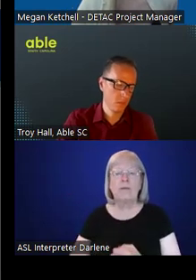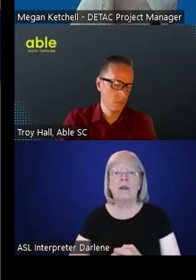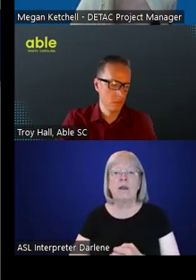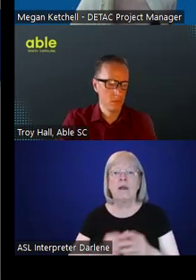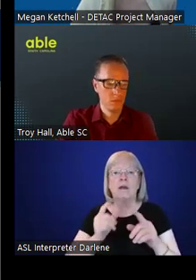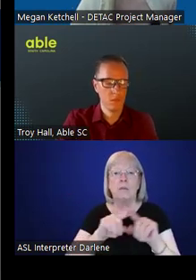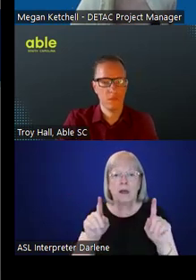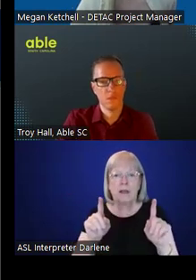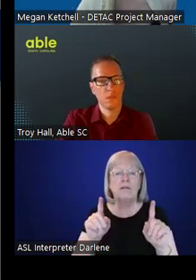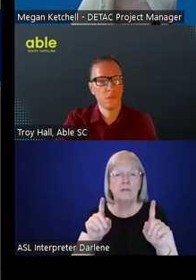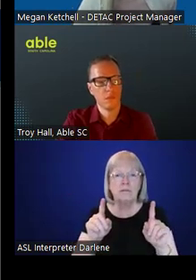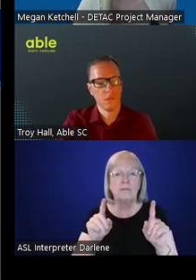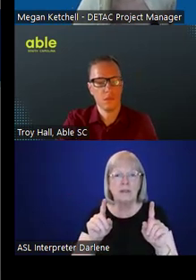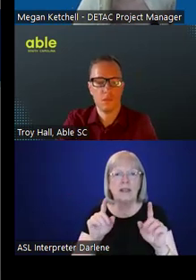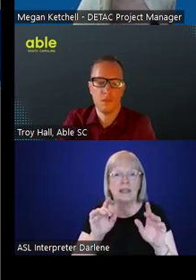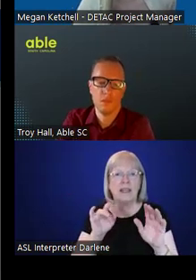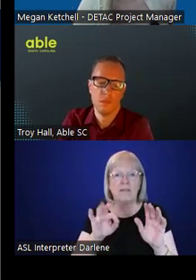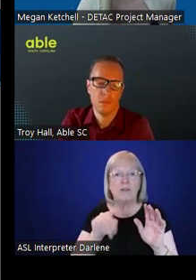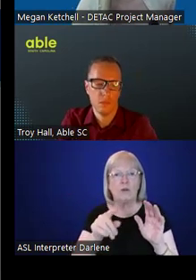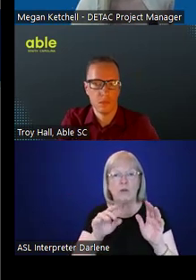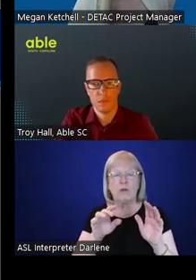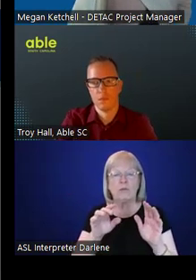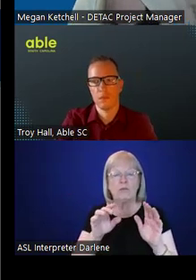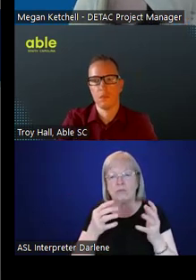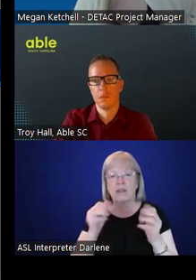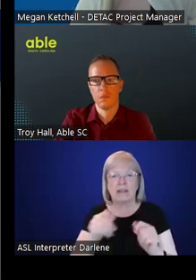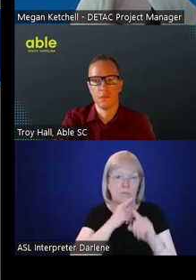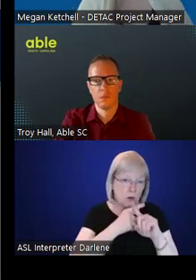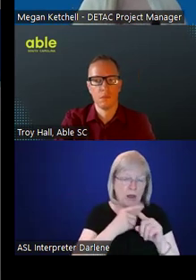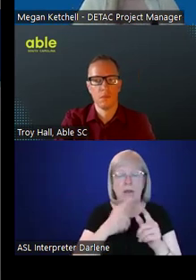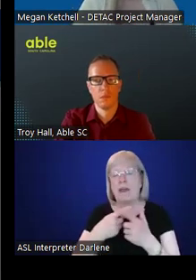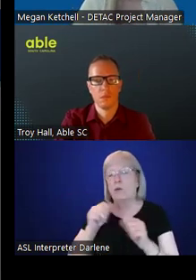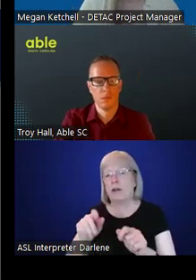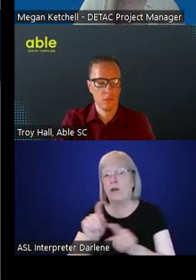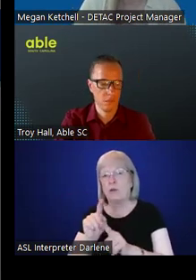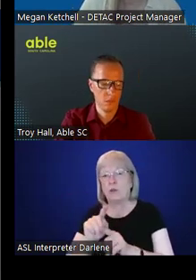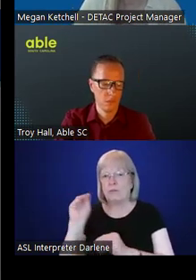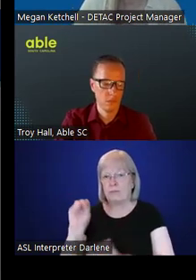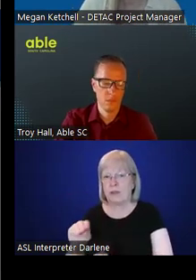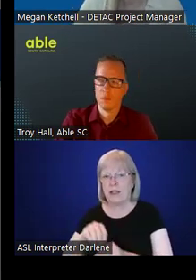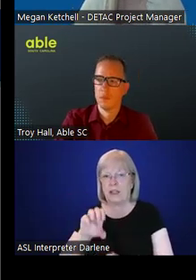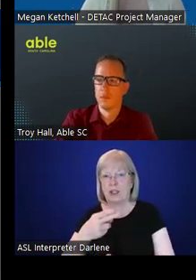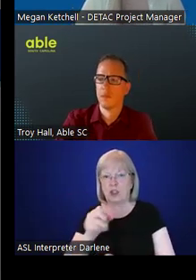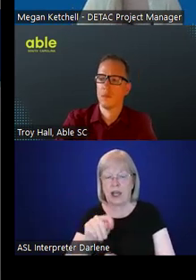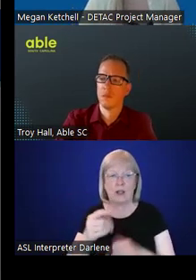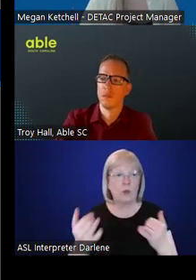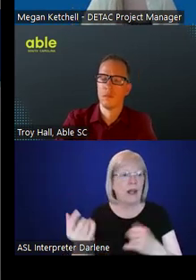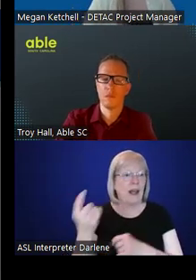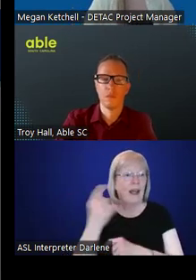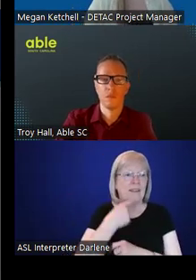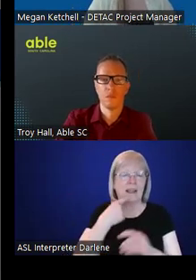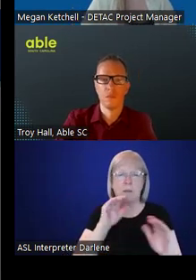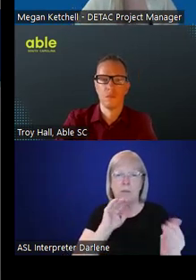But yeah, if you run into any problems, you can also chat in. All right, so today's session is called Comparing